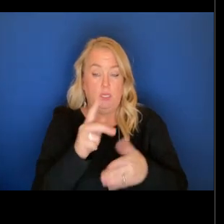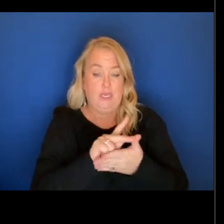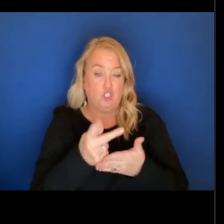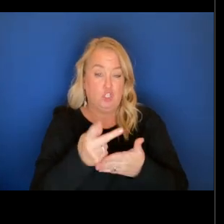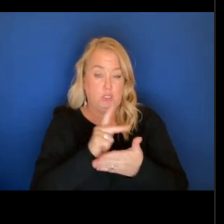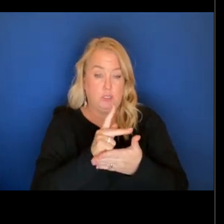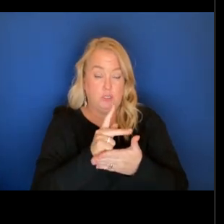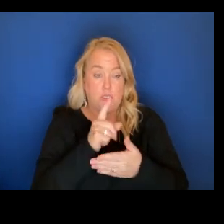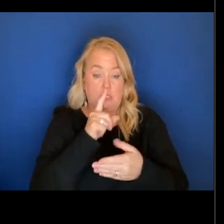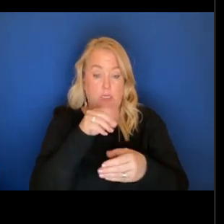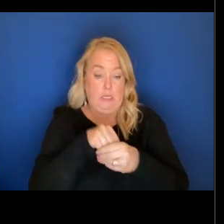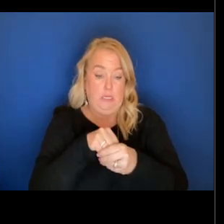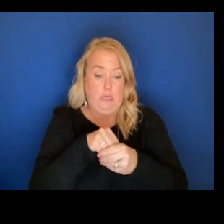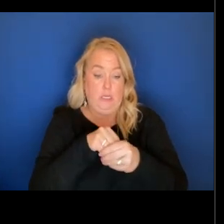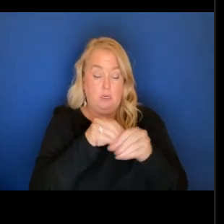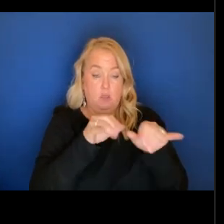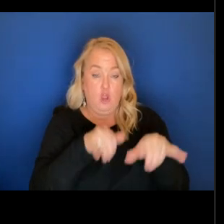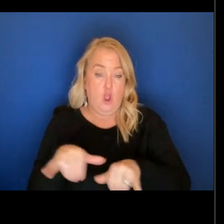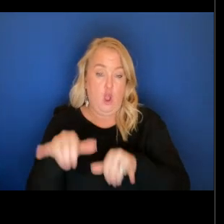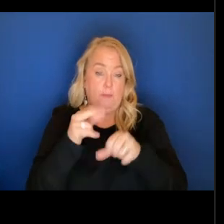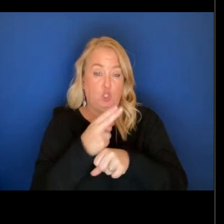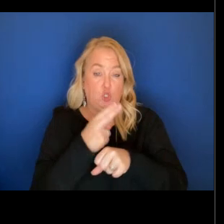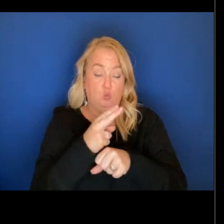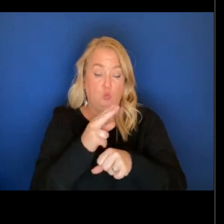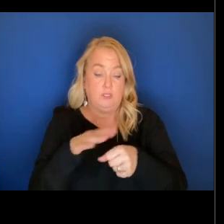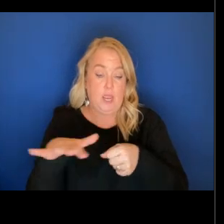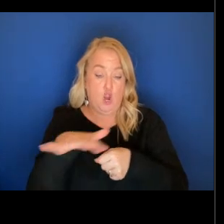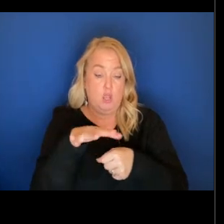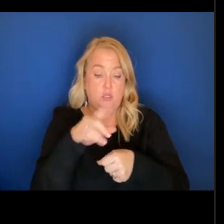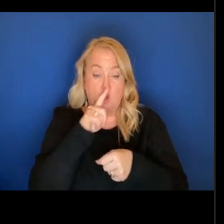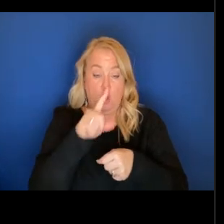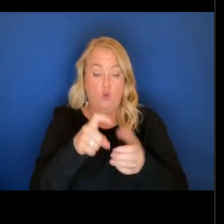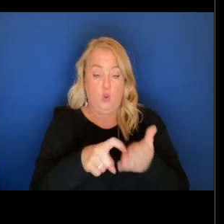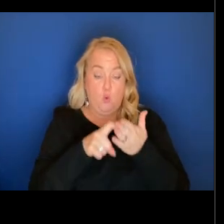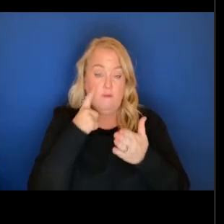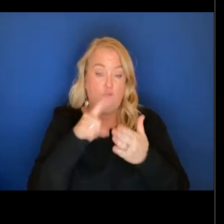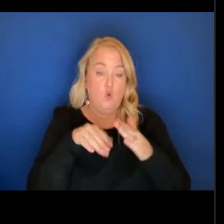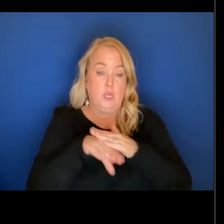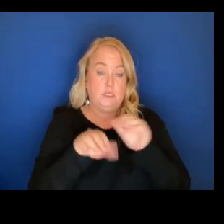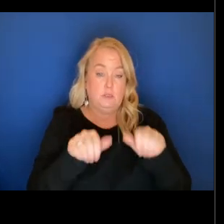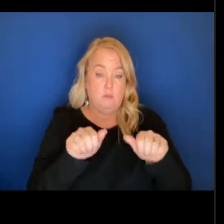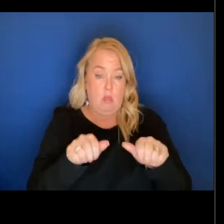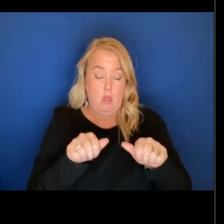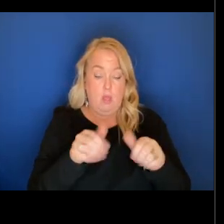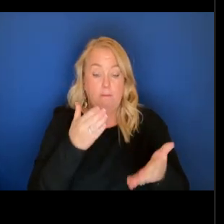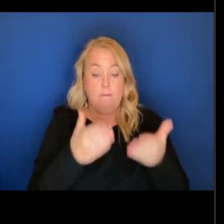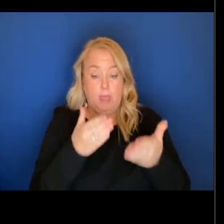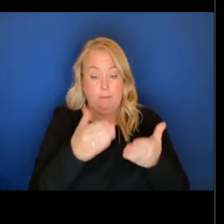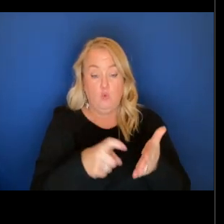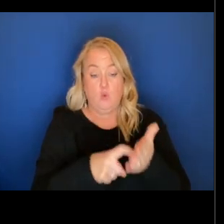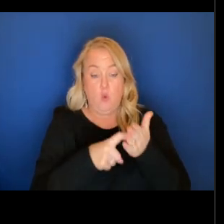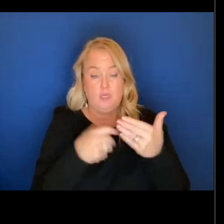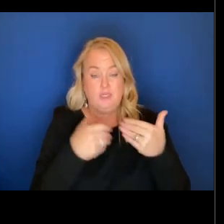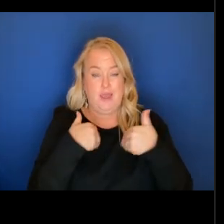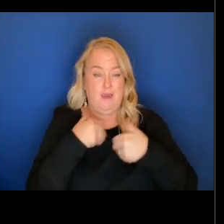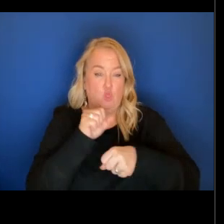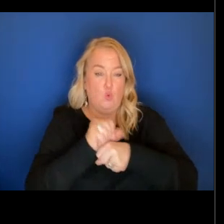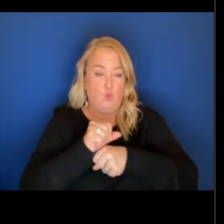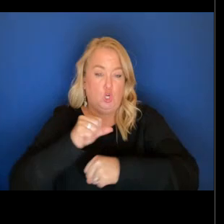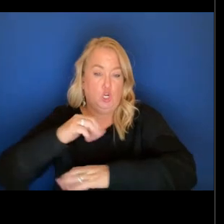are located in common use areas that are required to be accessible may be required to have work